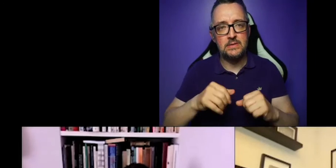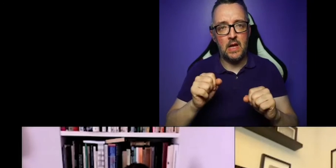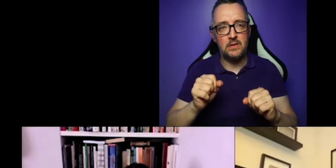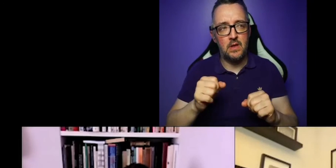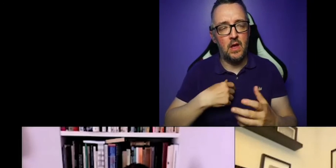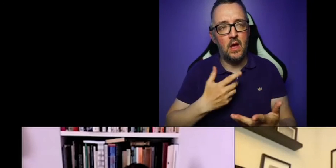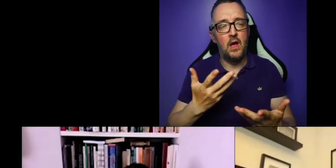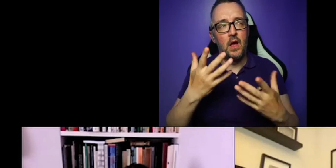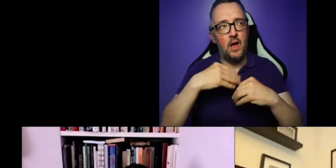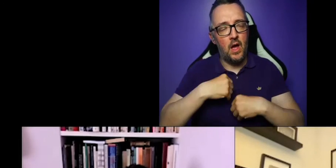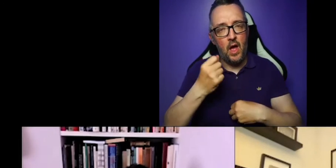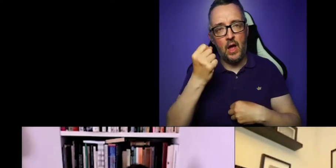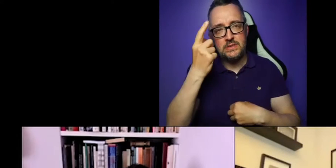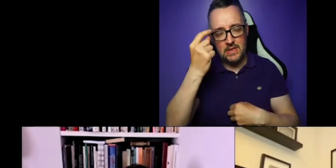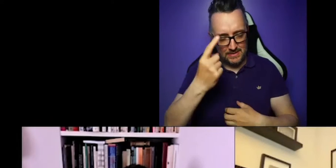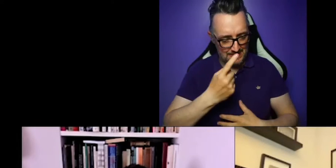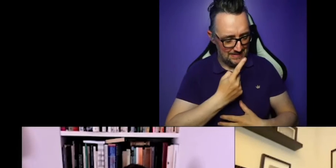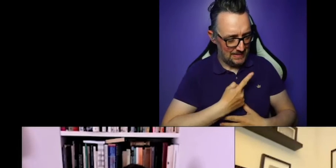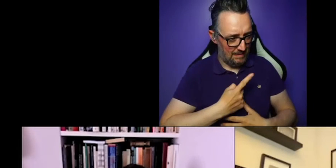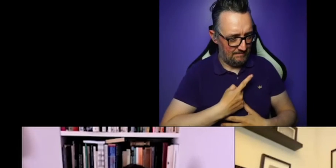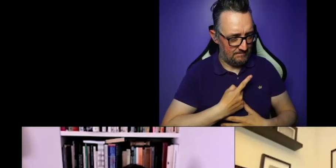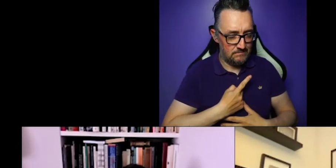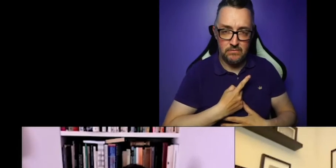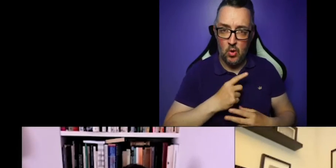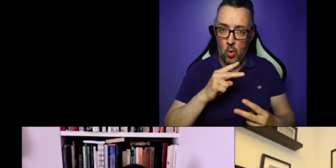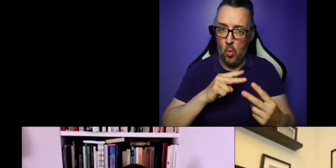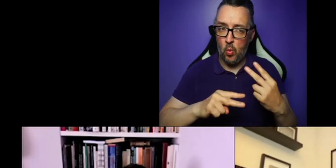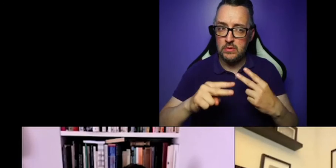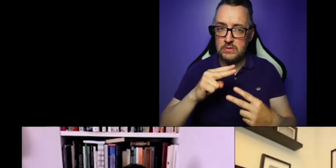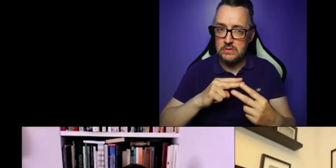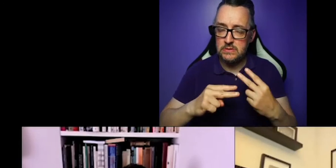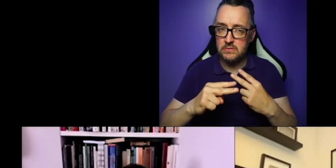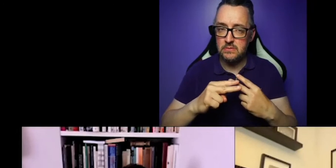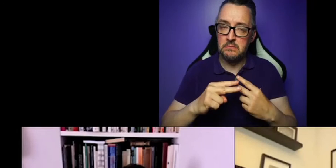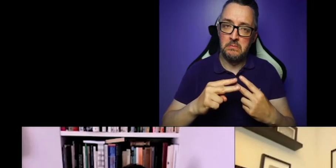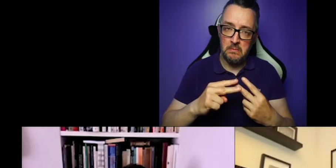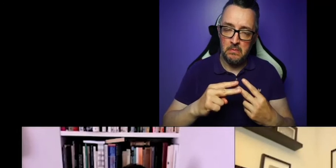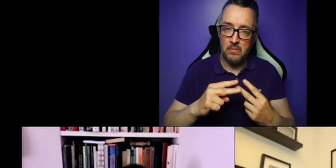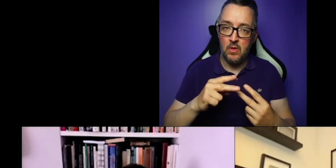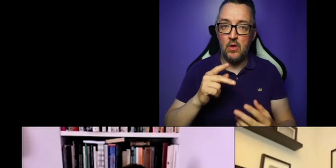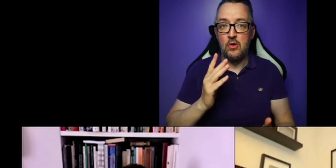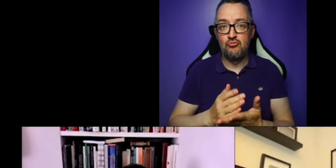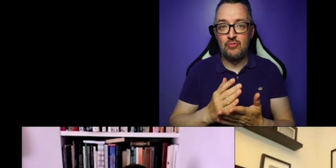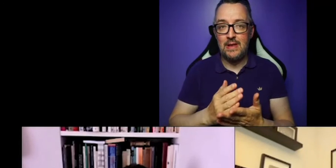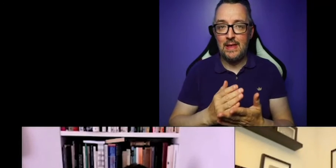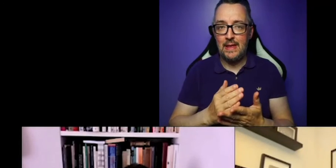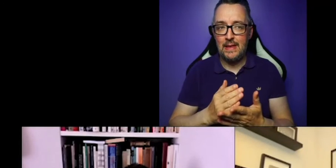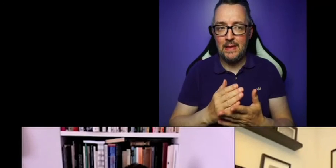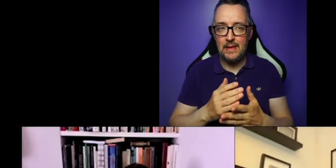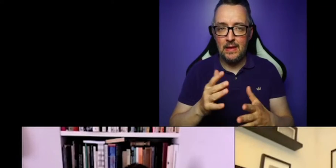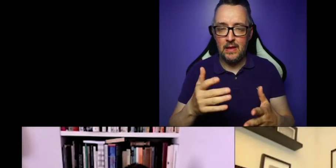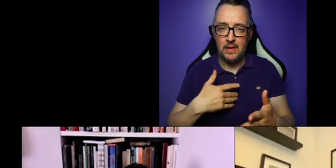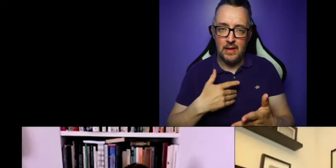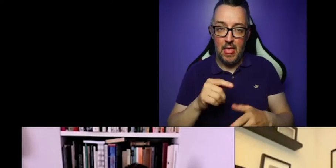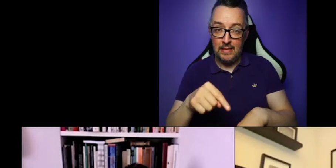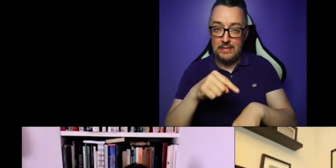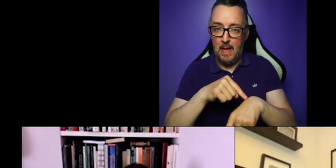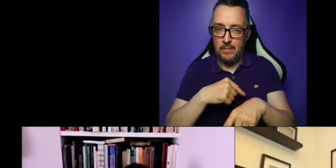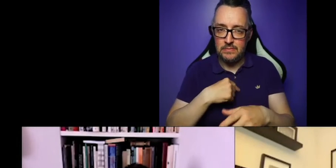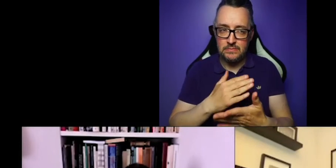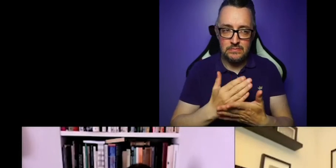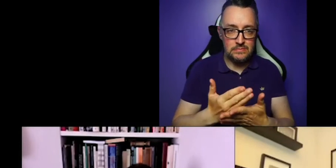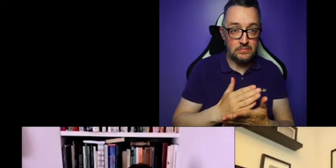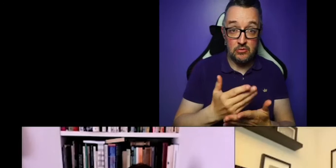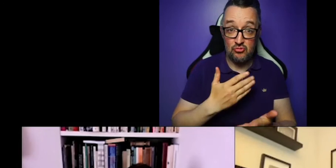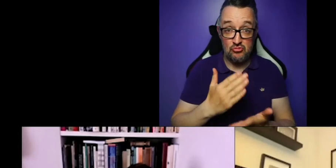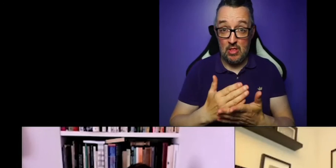gradual understanding of myself as an autistic person. And it was very tentative to begin with, and